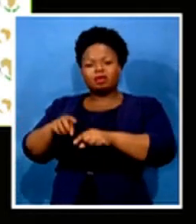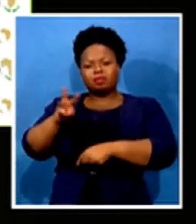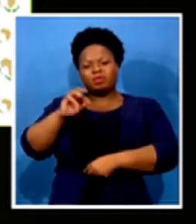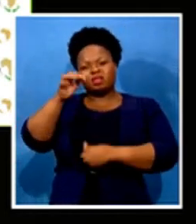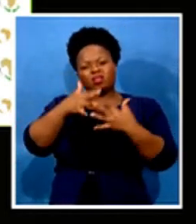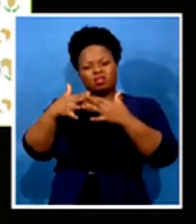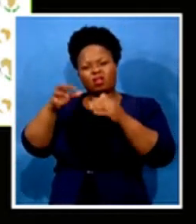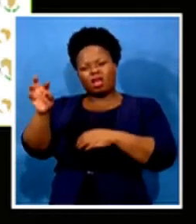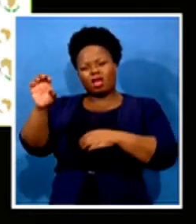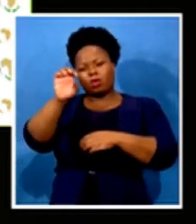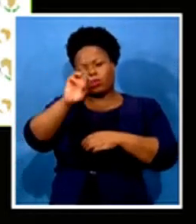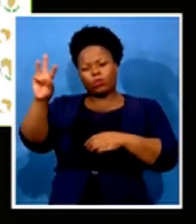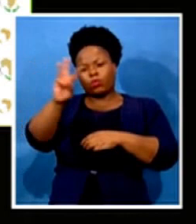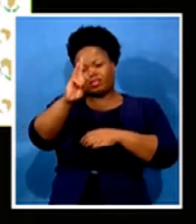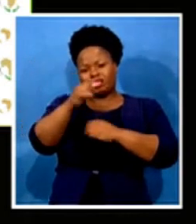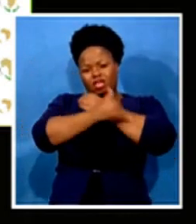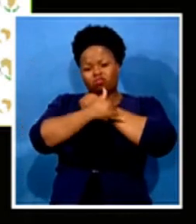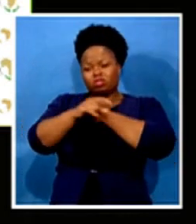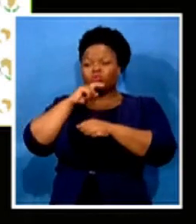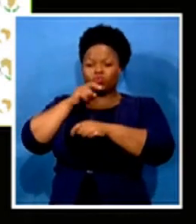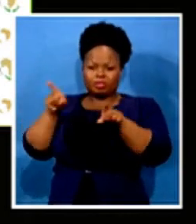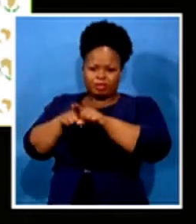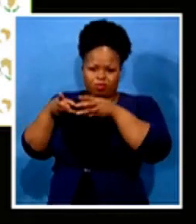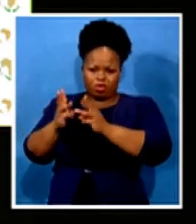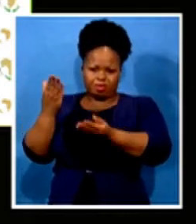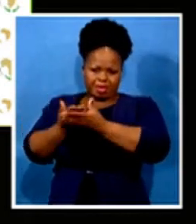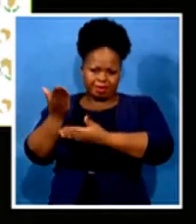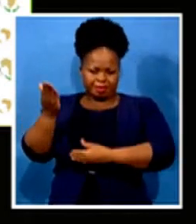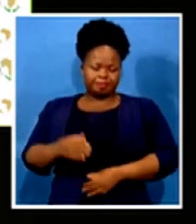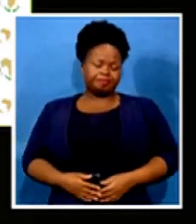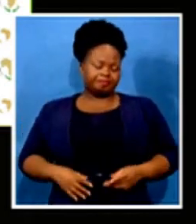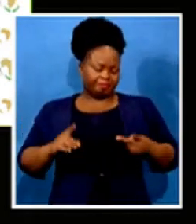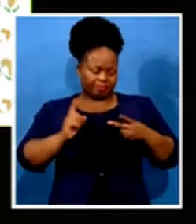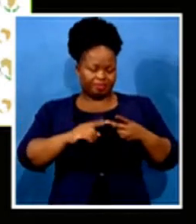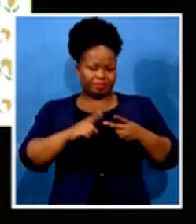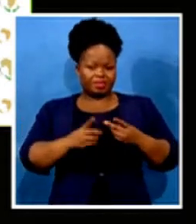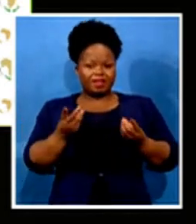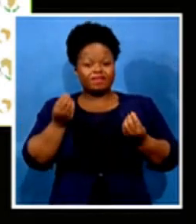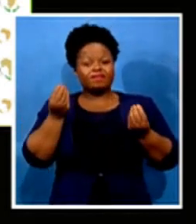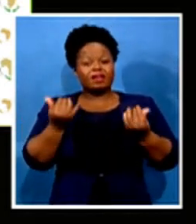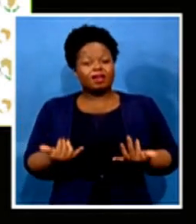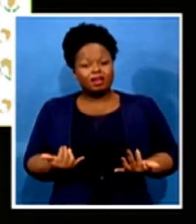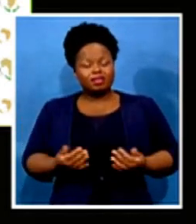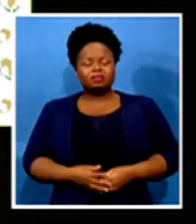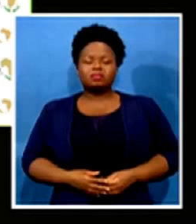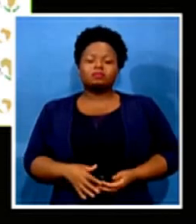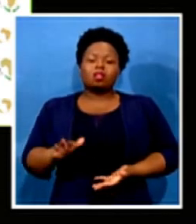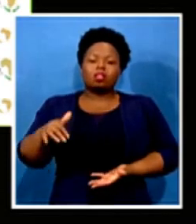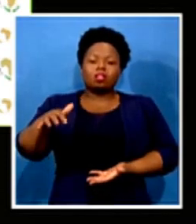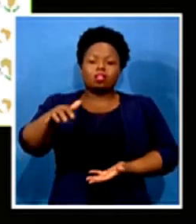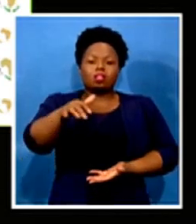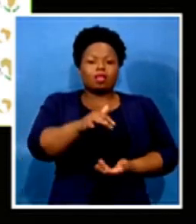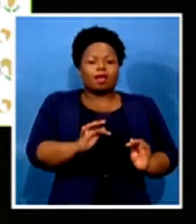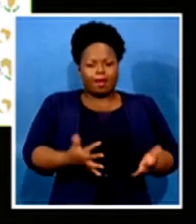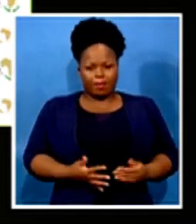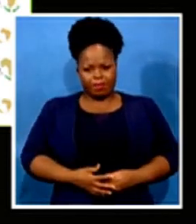The second is the financing. How do we raise the money, that is required to, to